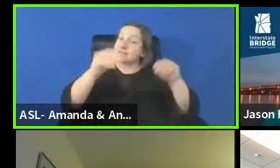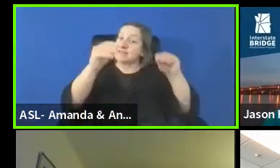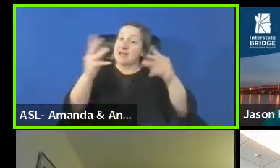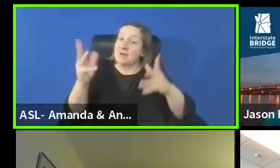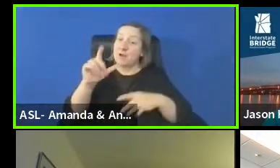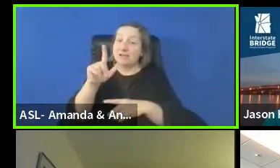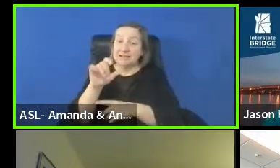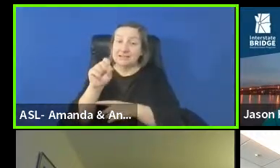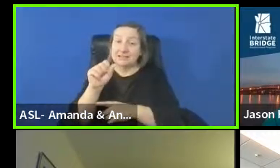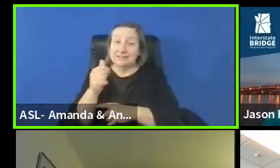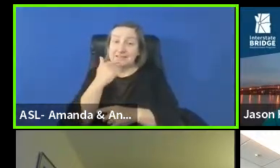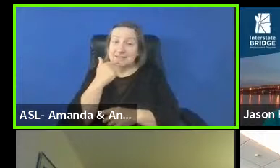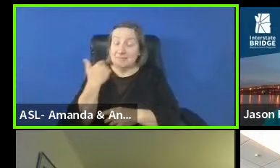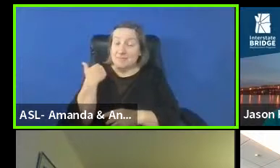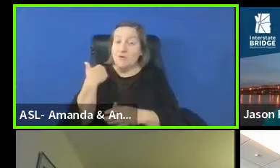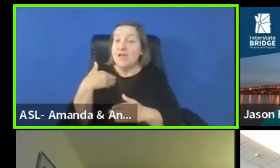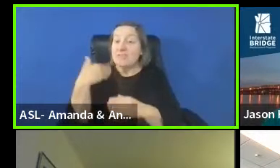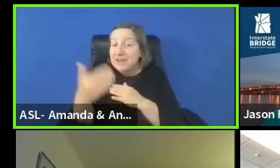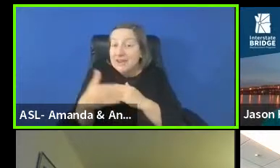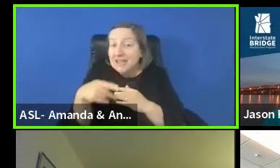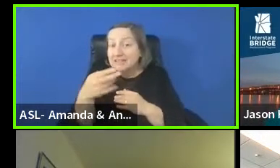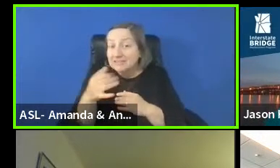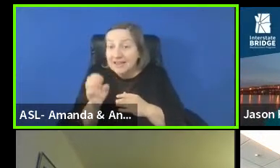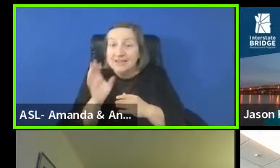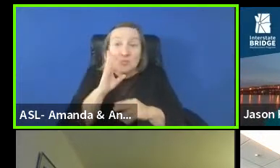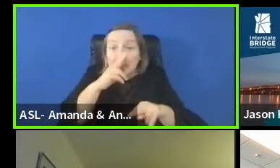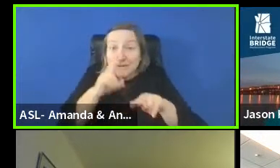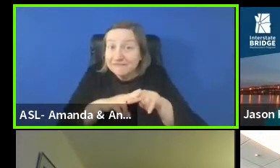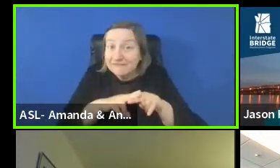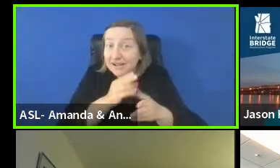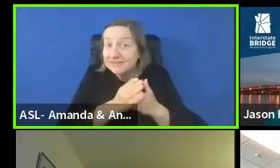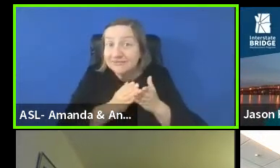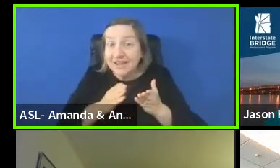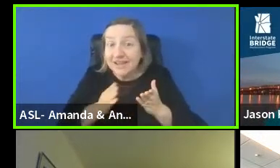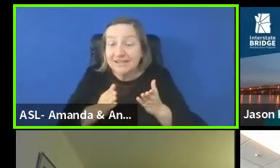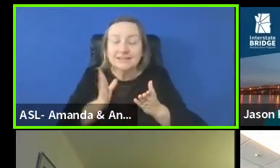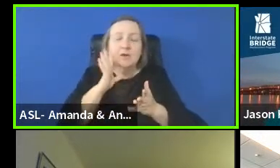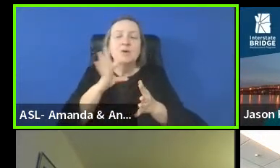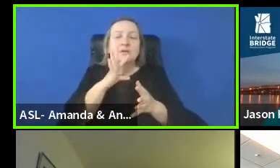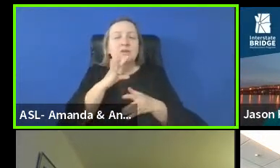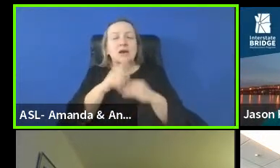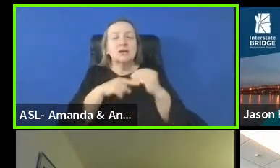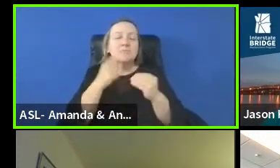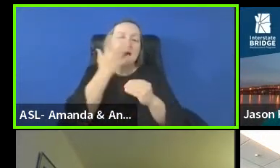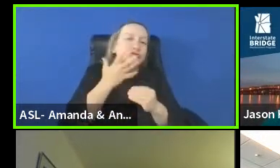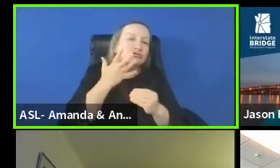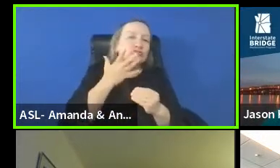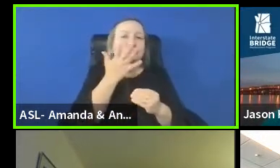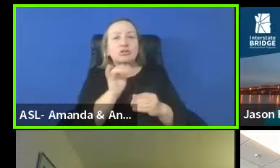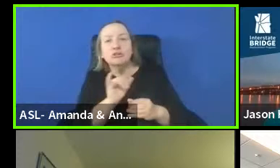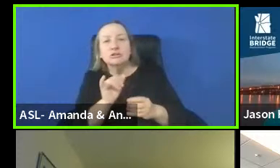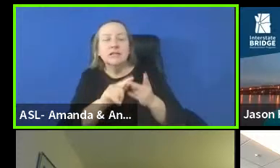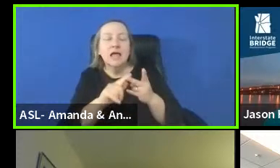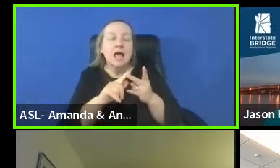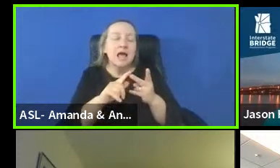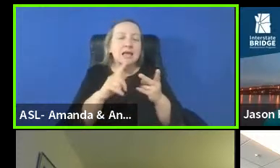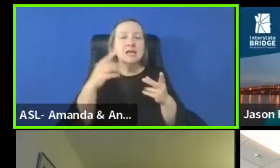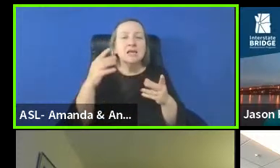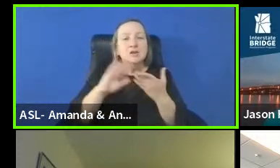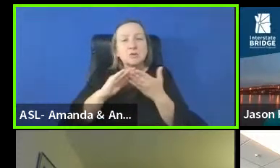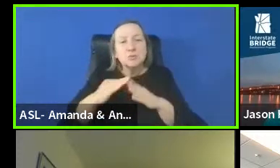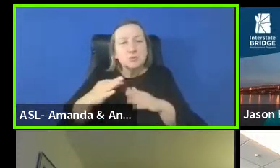earlier. This next phase is going to be the fun phase. So we're going to be talking aesthetics. We're going to be talking community